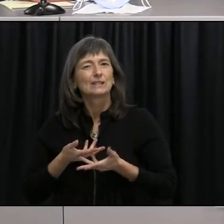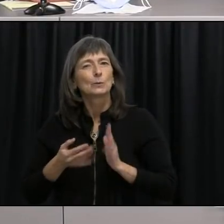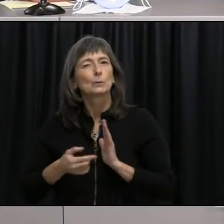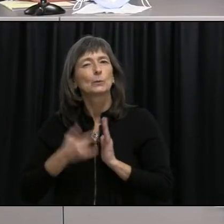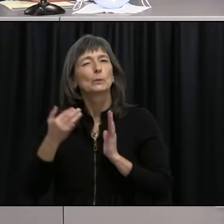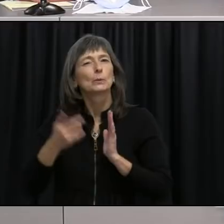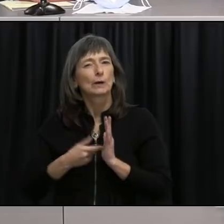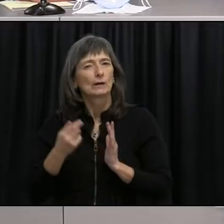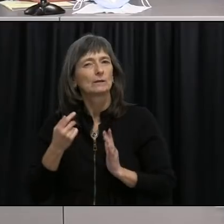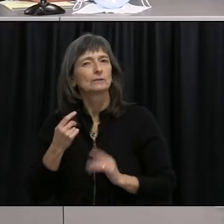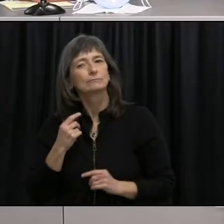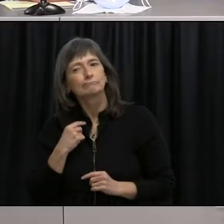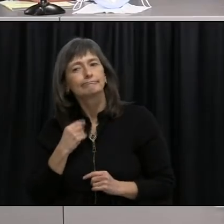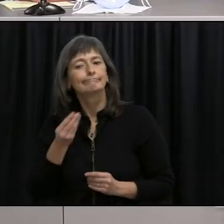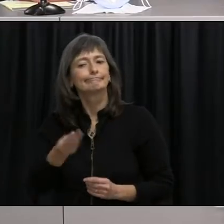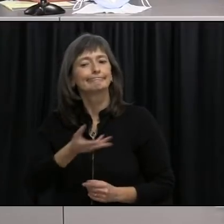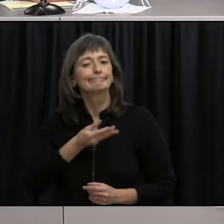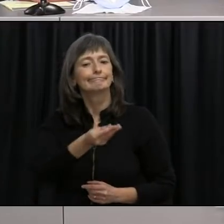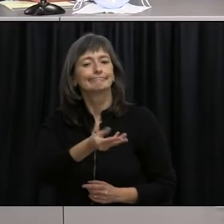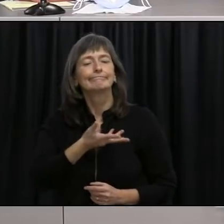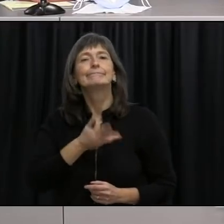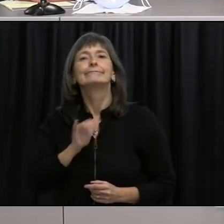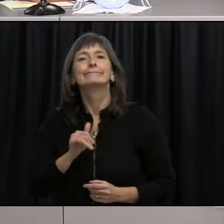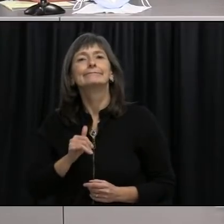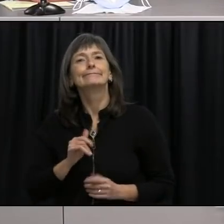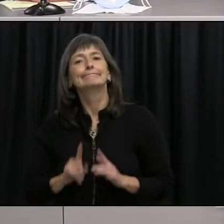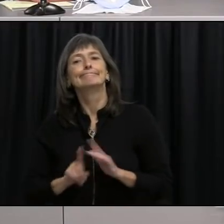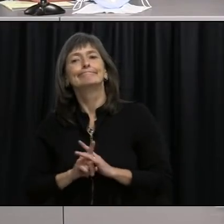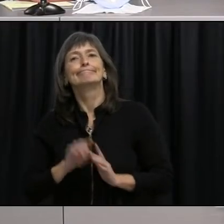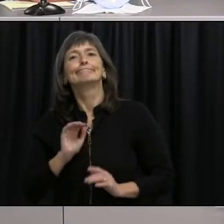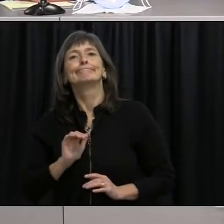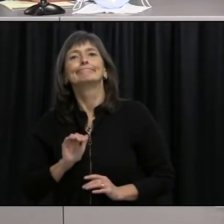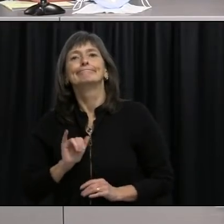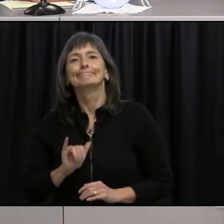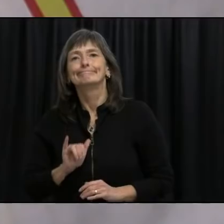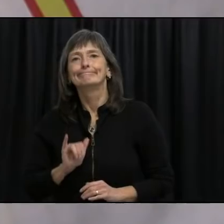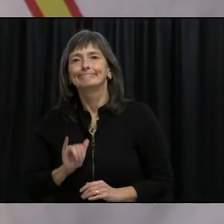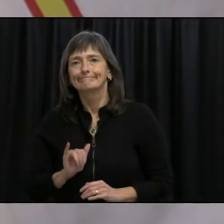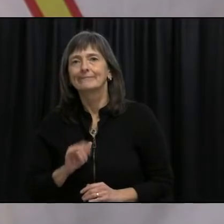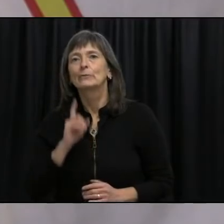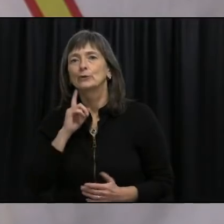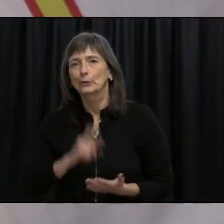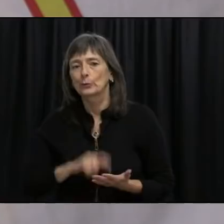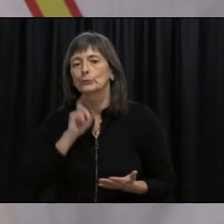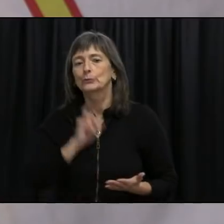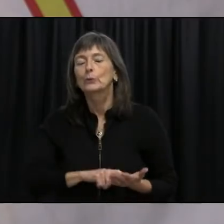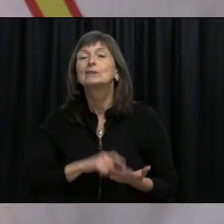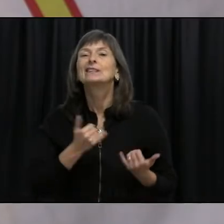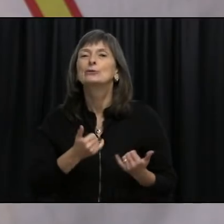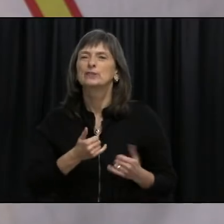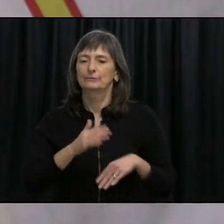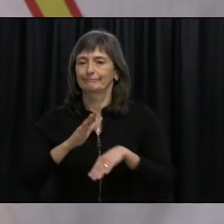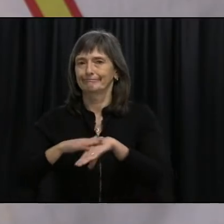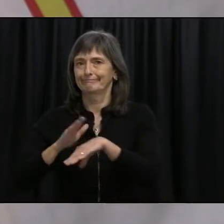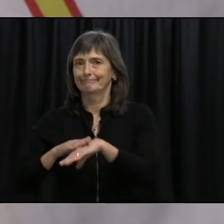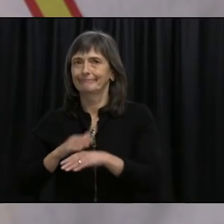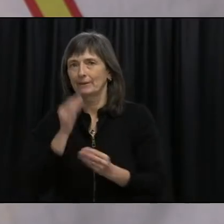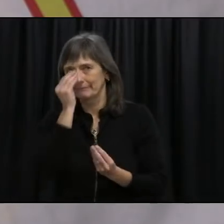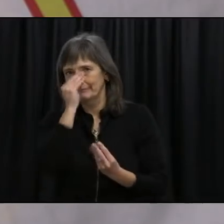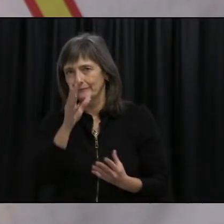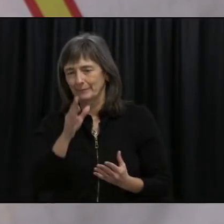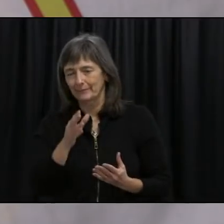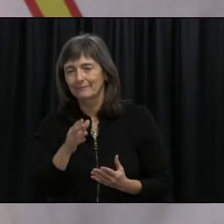hearing some of these types of things, it's just a good idea to remind everybody that we need to